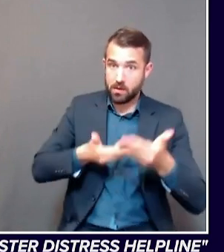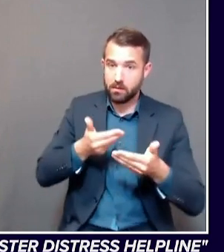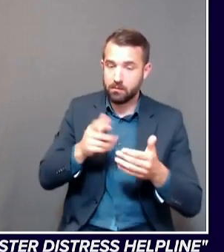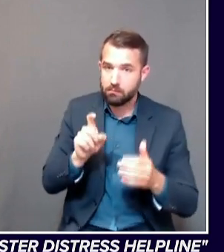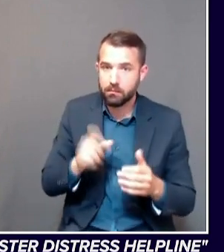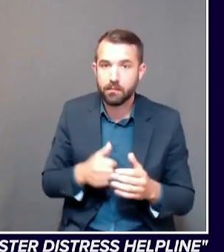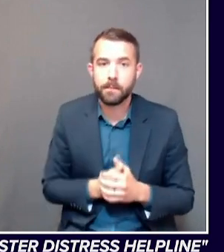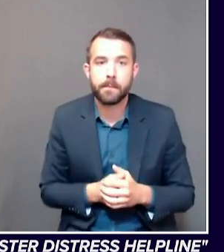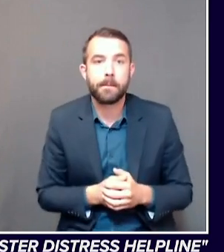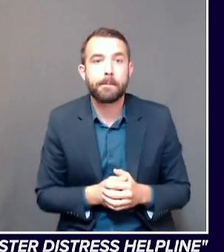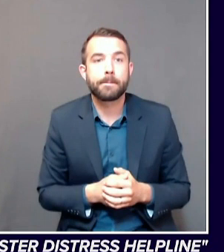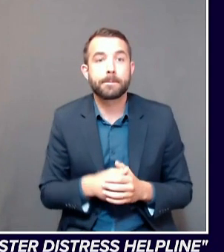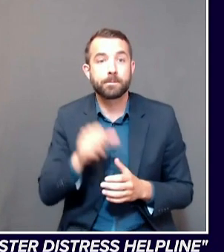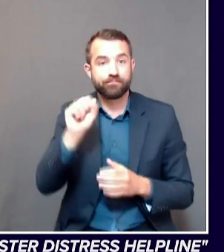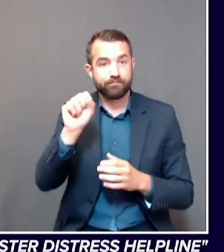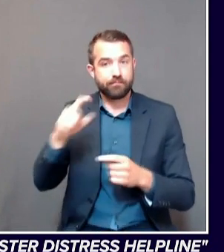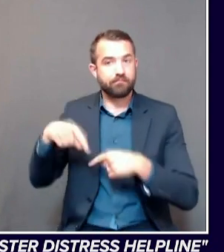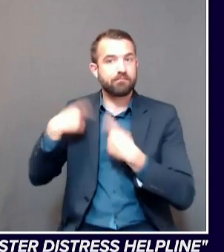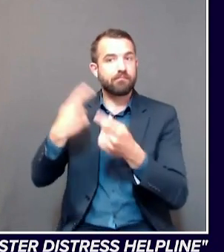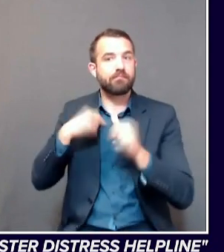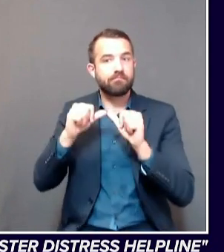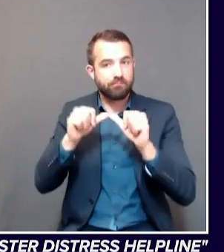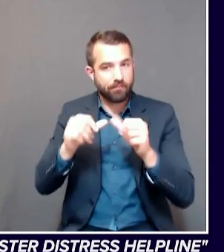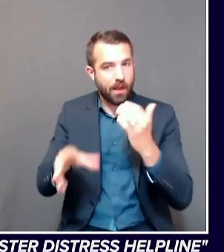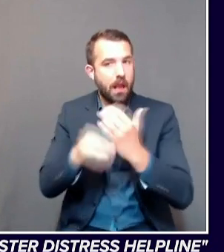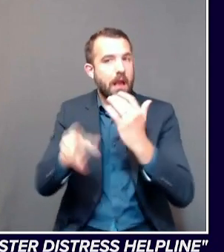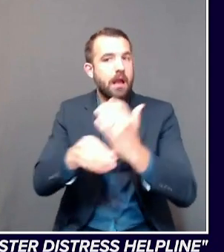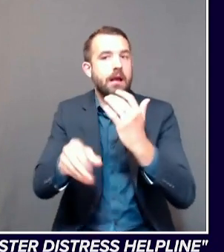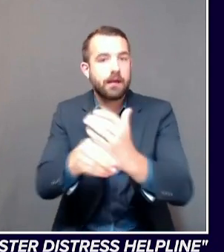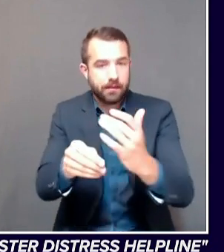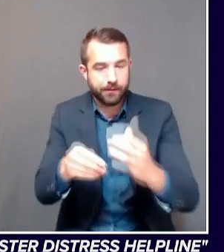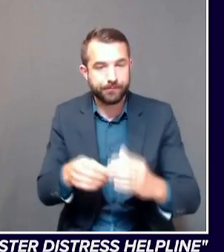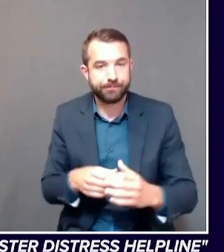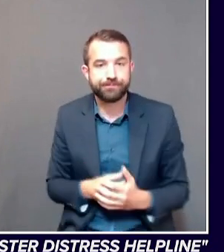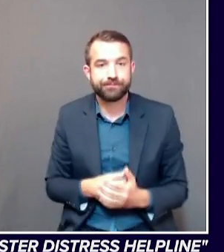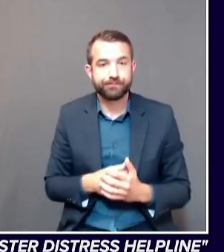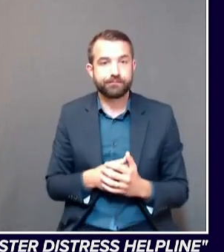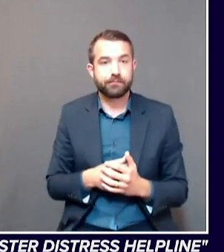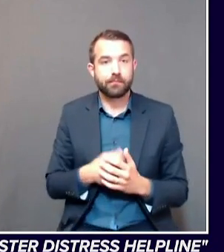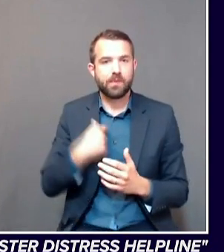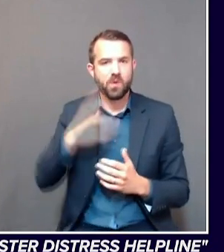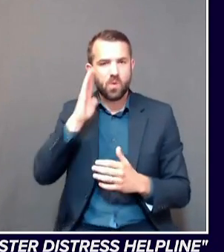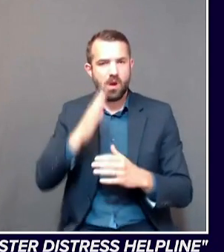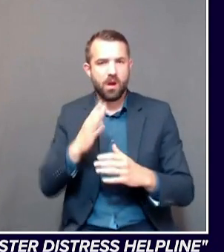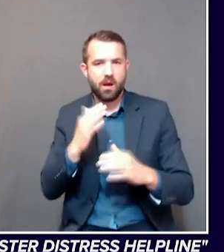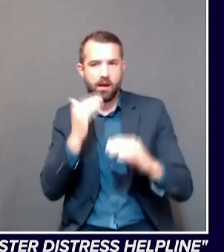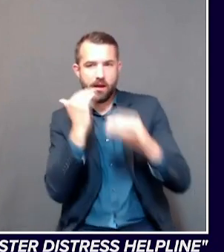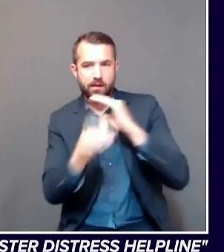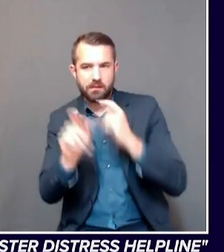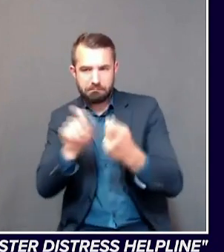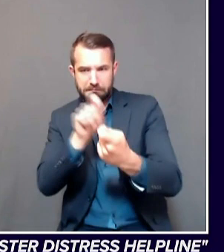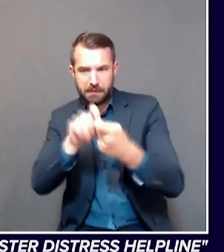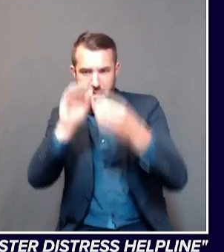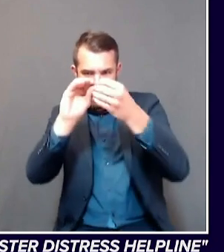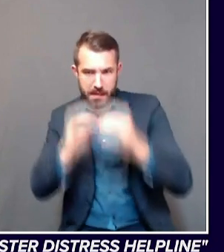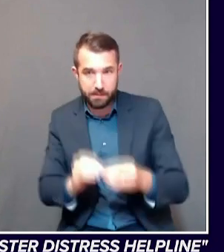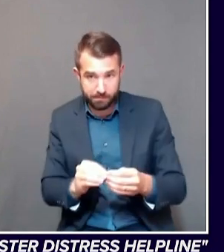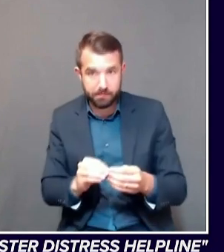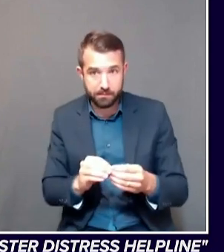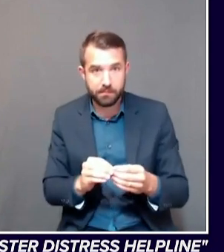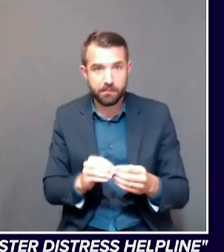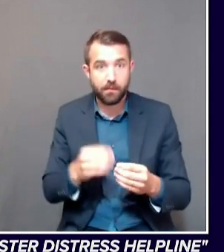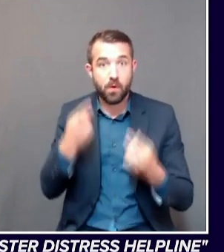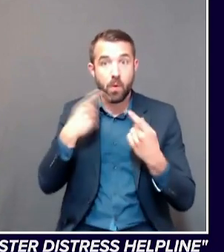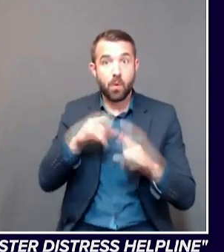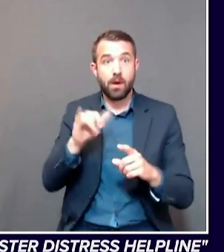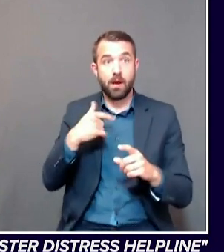add to our team of contact tracers. We can get you the exact number, but as we've identified more cases, we've